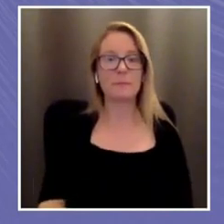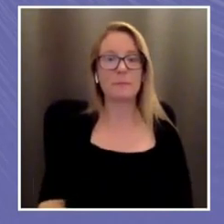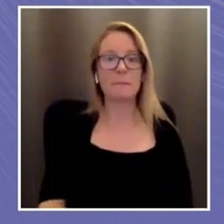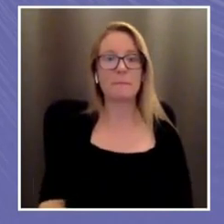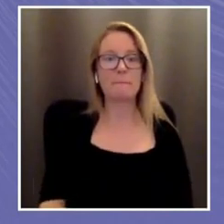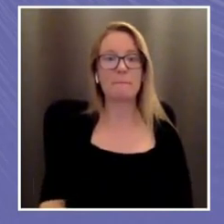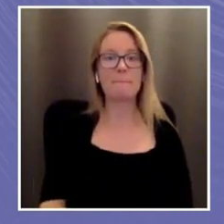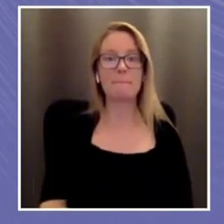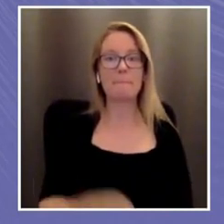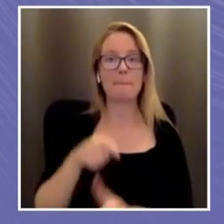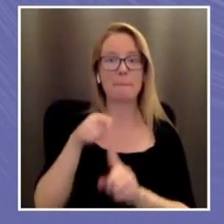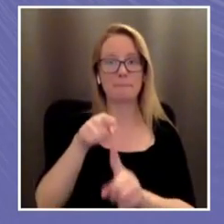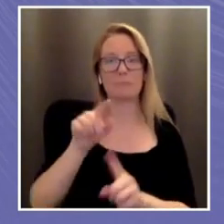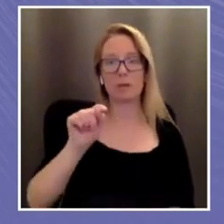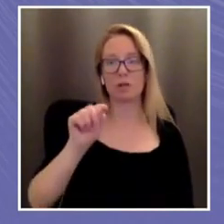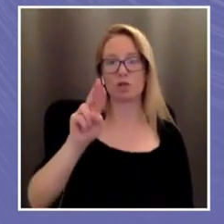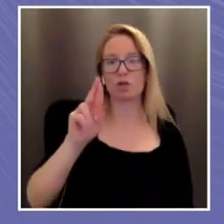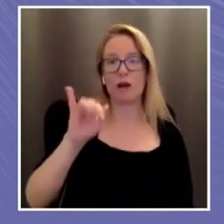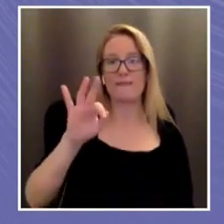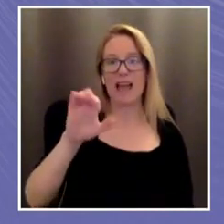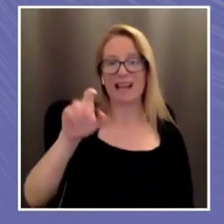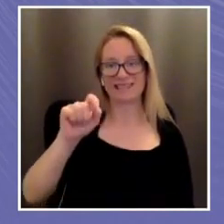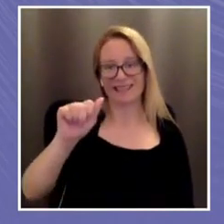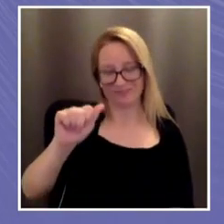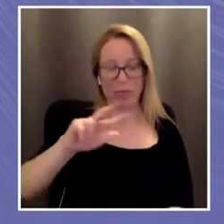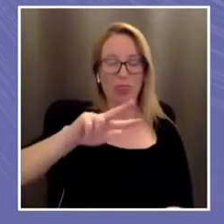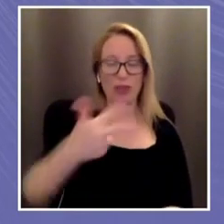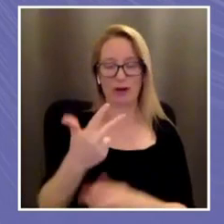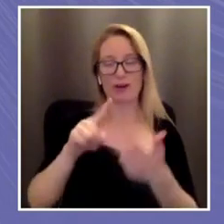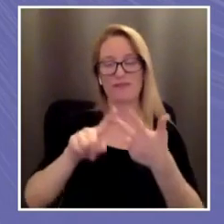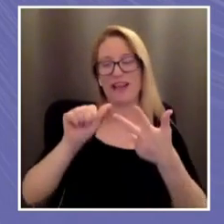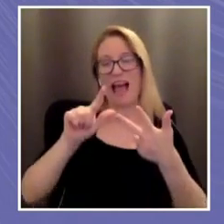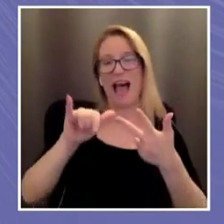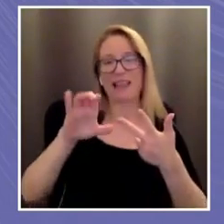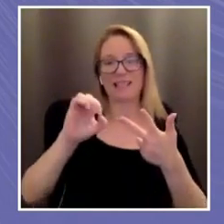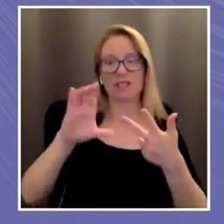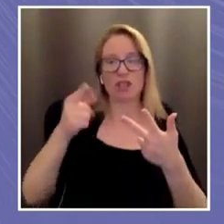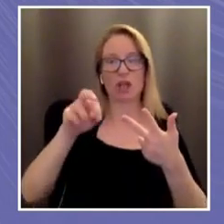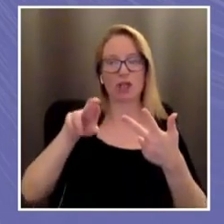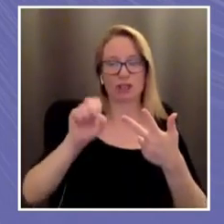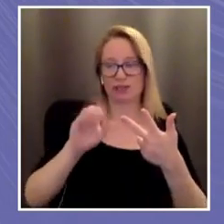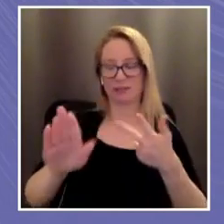This is the trifecta. This is the third of the Alice Childress plays.